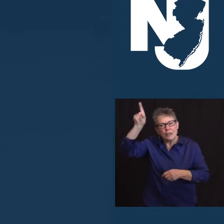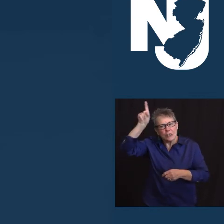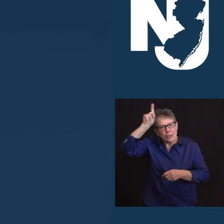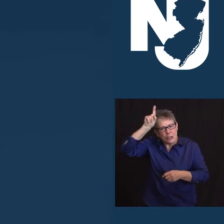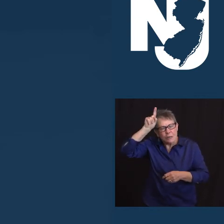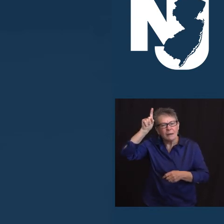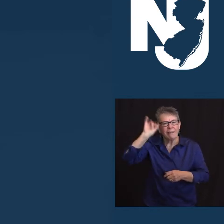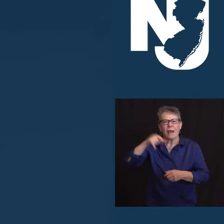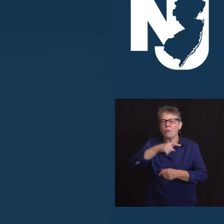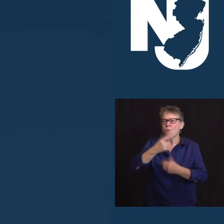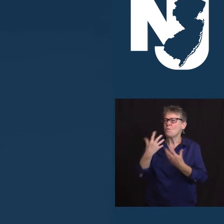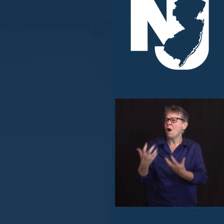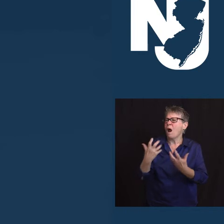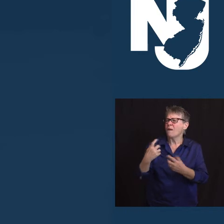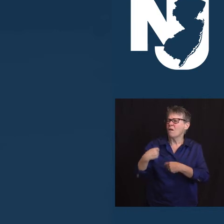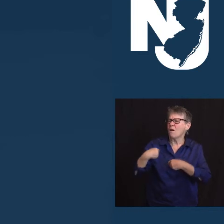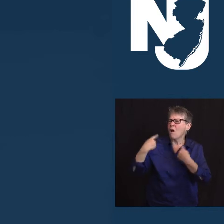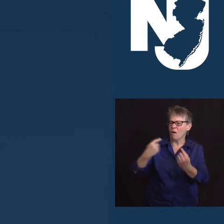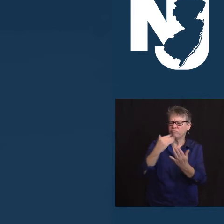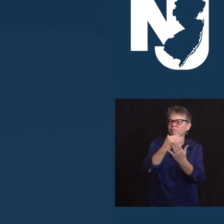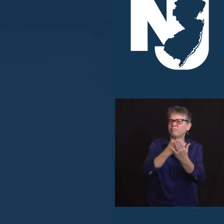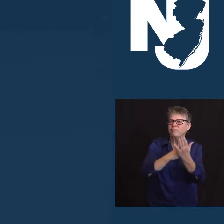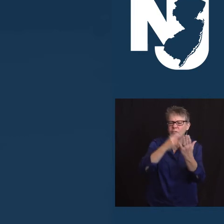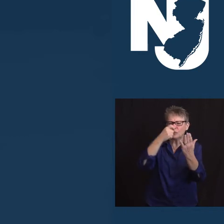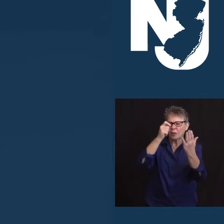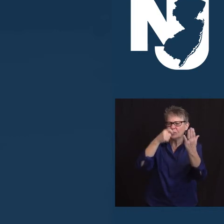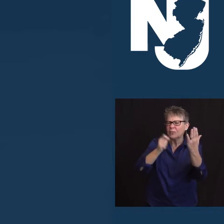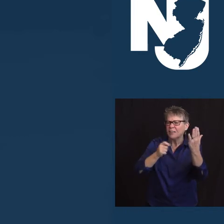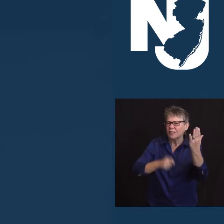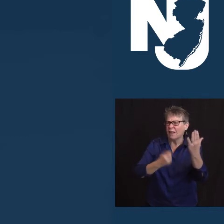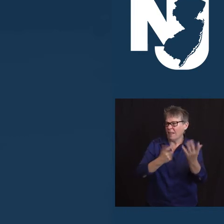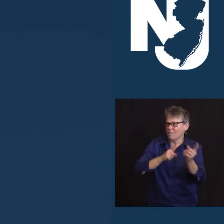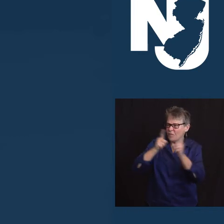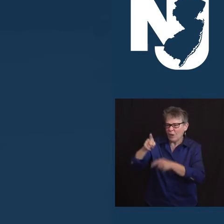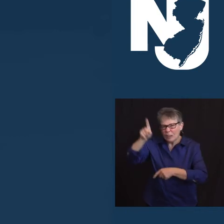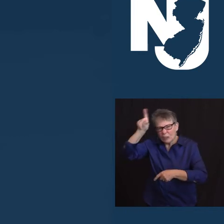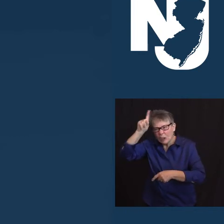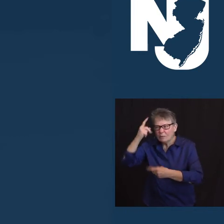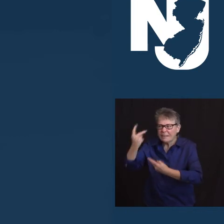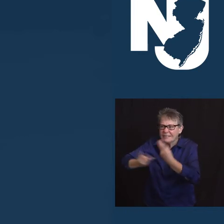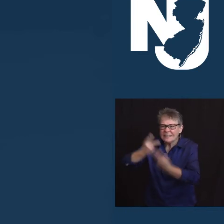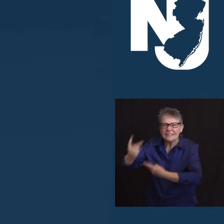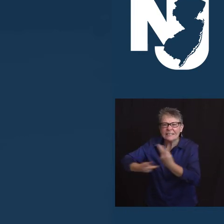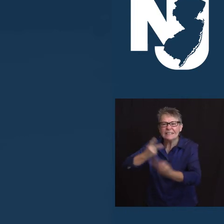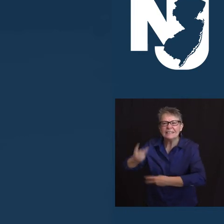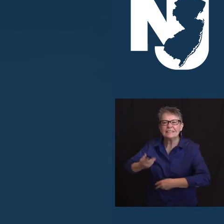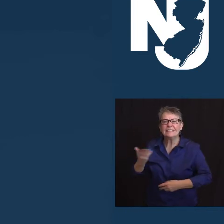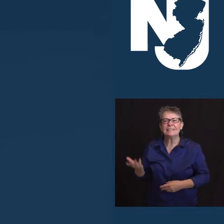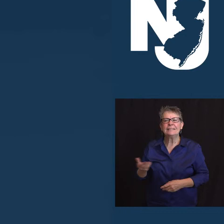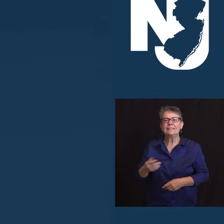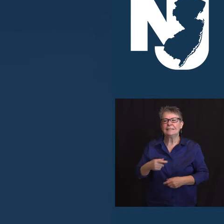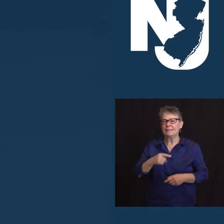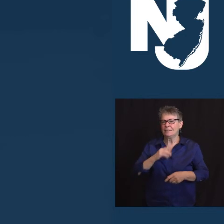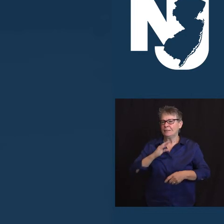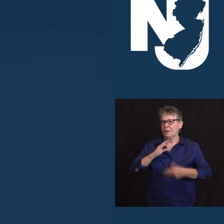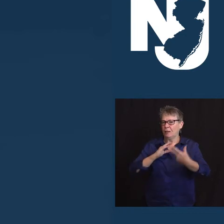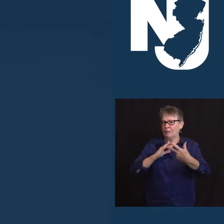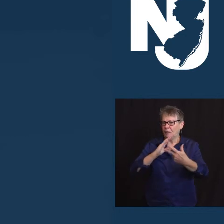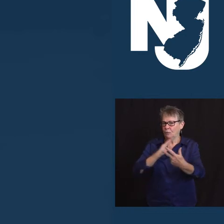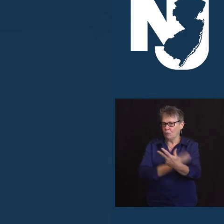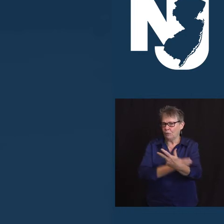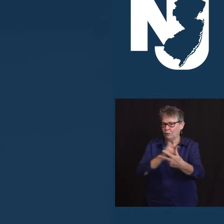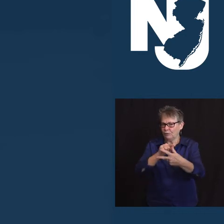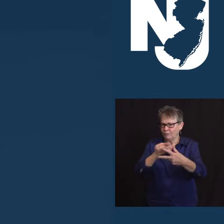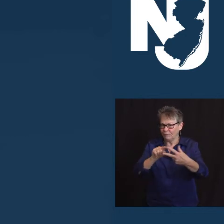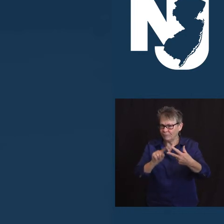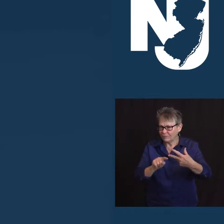away in 1990, and she is survived by her daughters Barbara, Diane, and Marie and their families, including 8 grandchildren